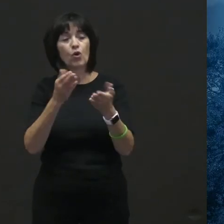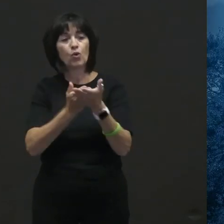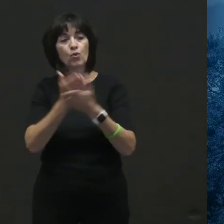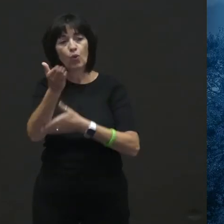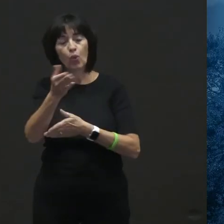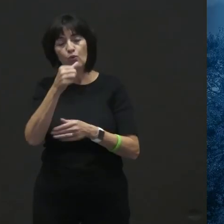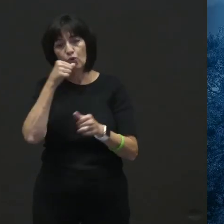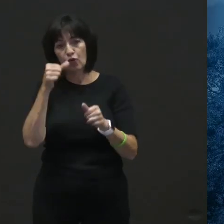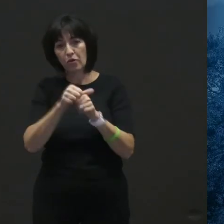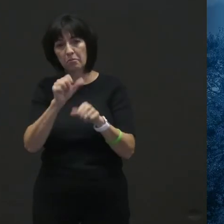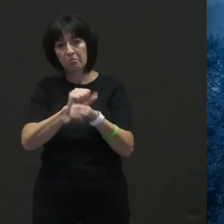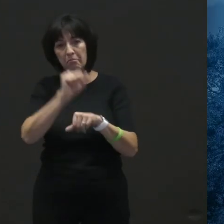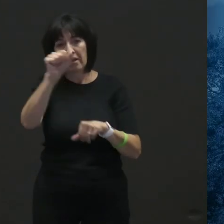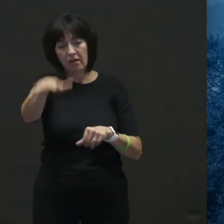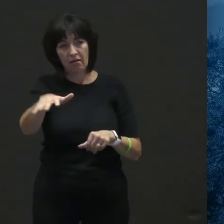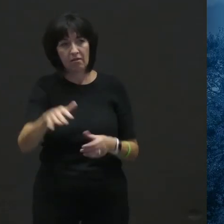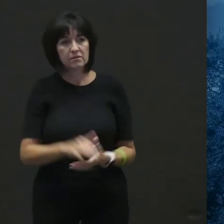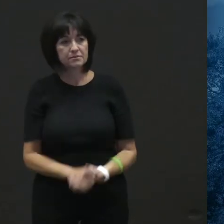Meredith.